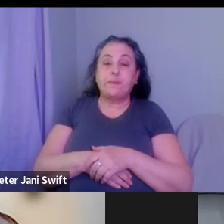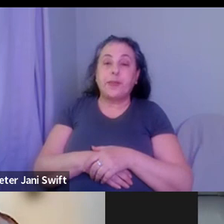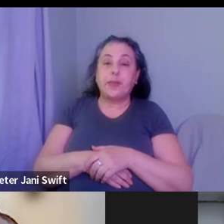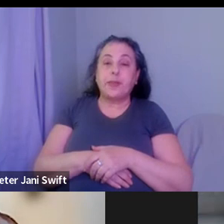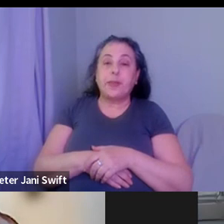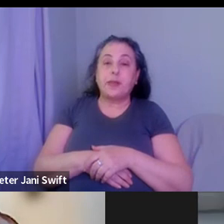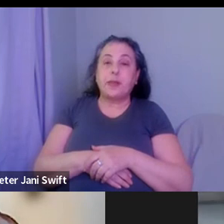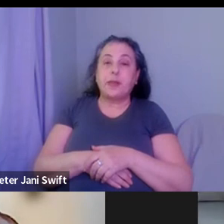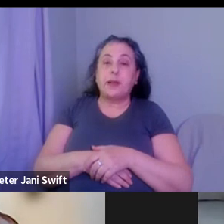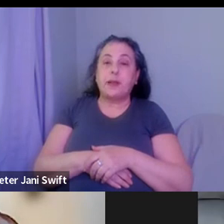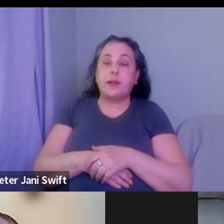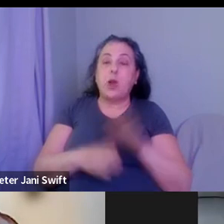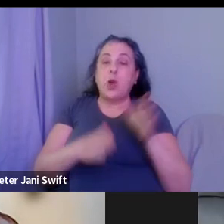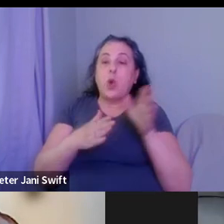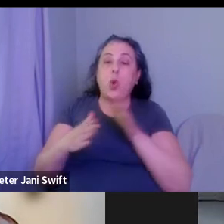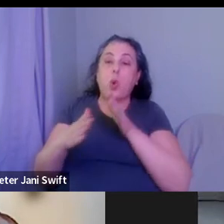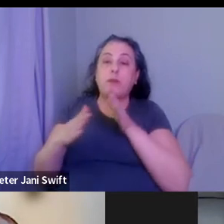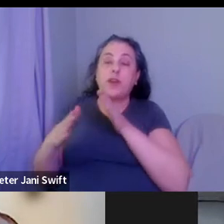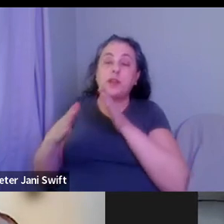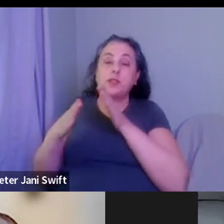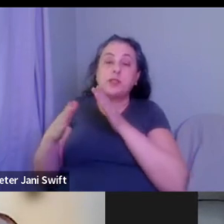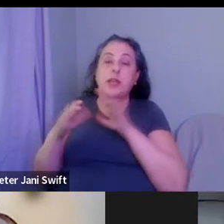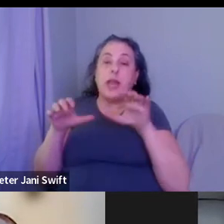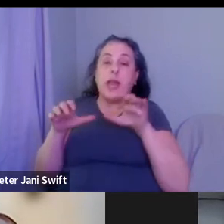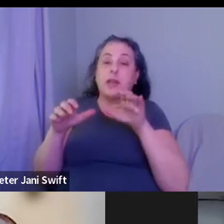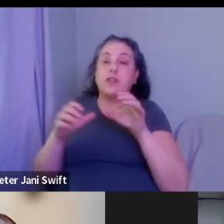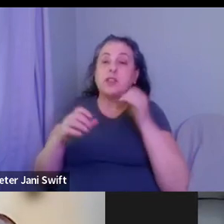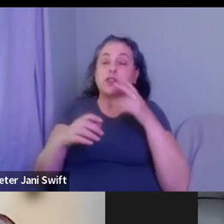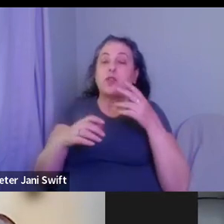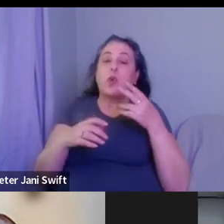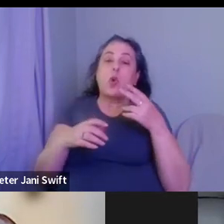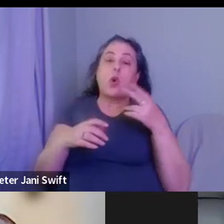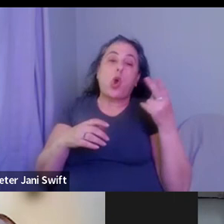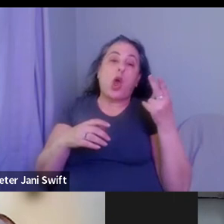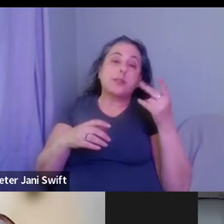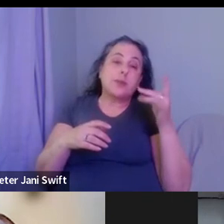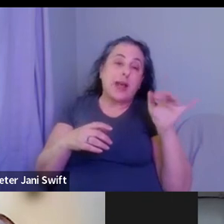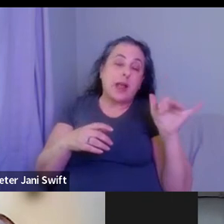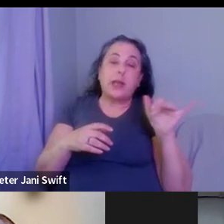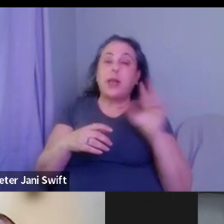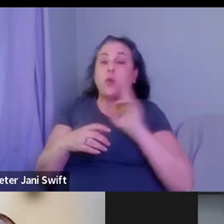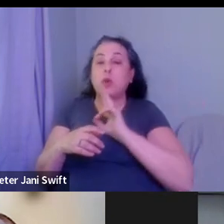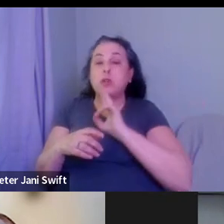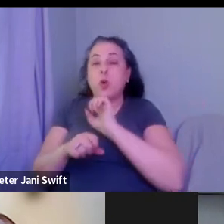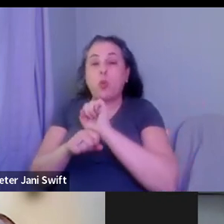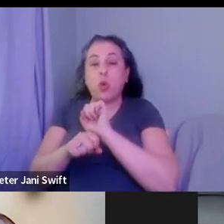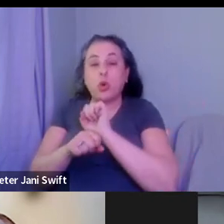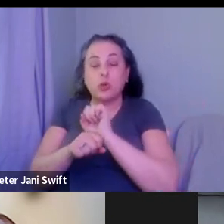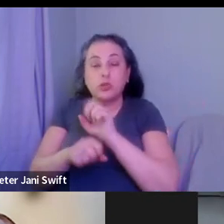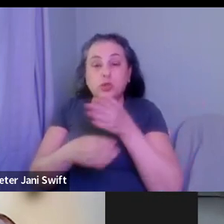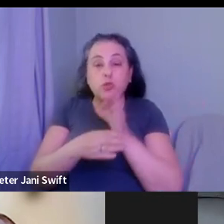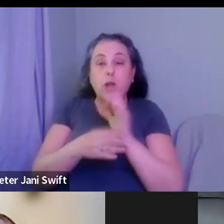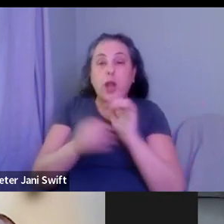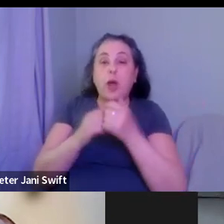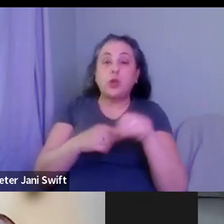As organizers and activists for hospitality and restaurant workers' rights, how do you understand